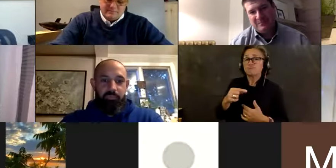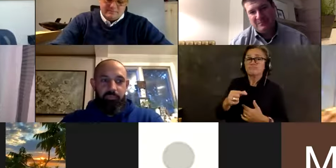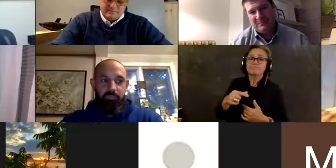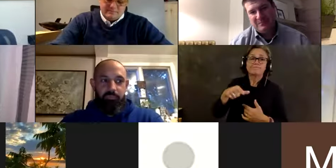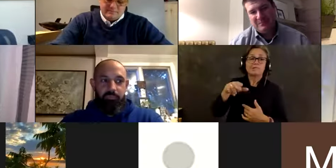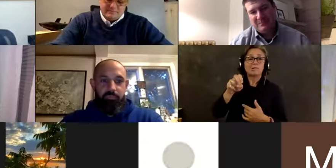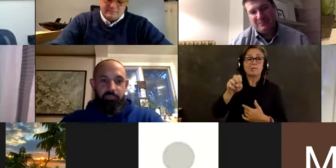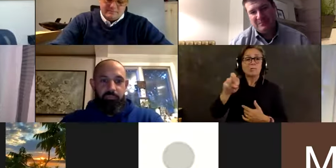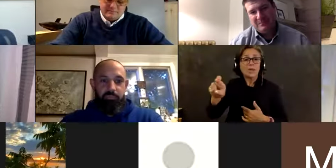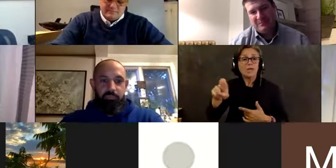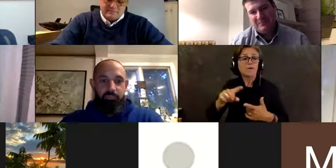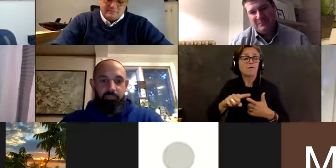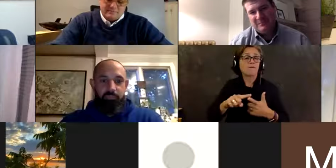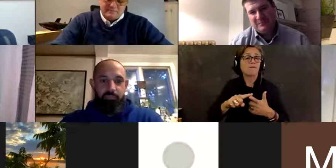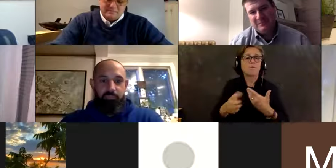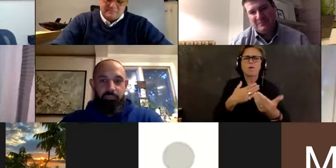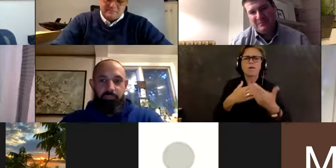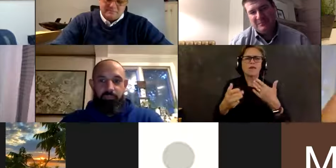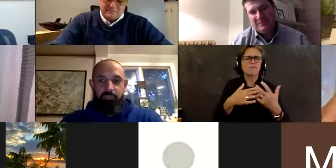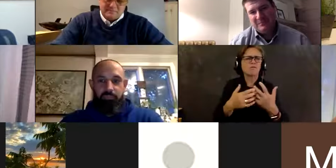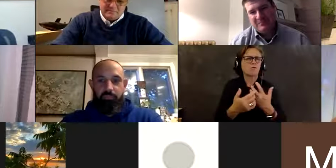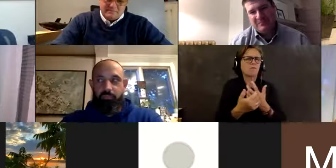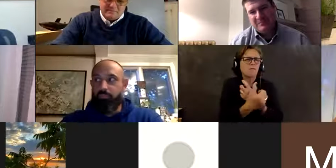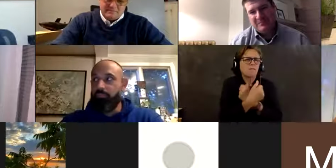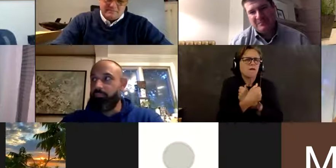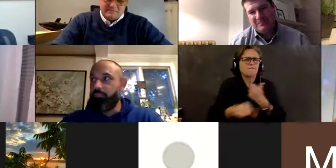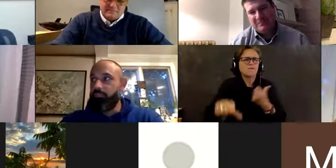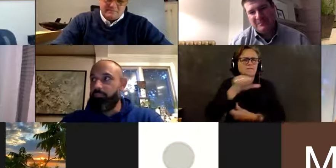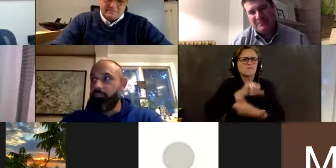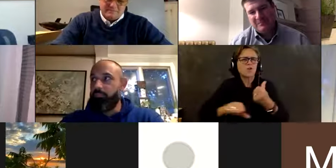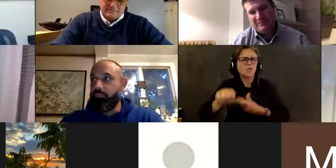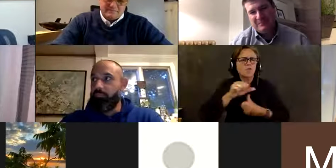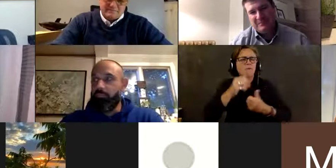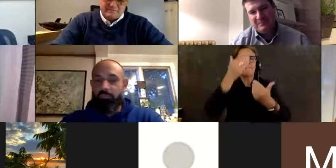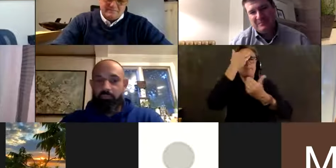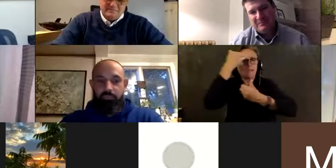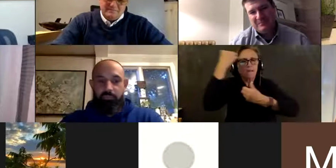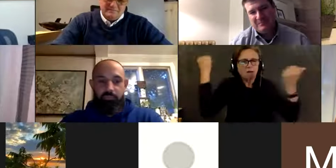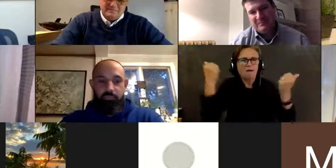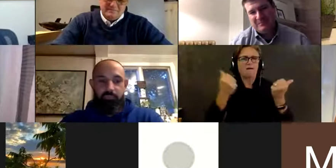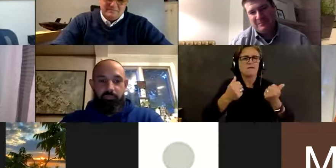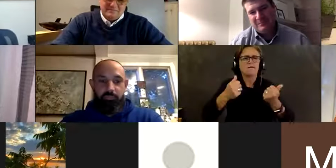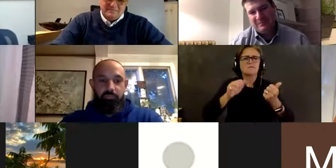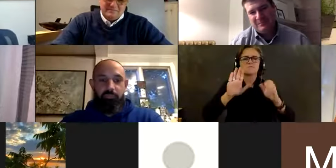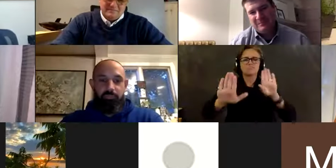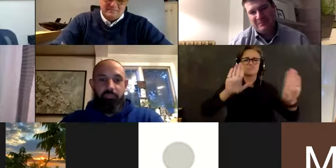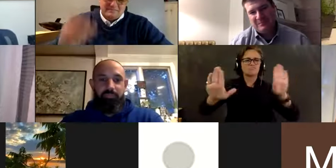is. They love each other for their differences, and that's why they're united in this club. And